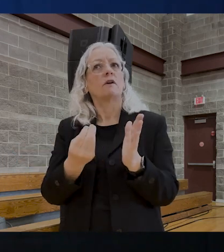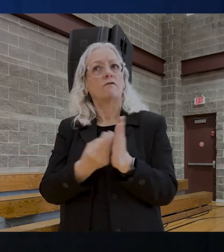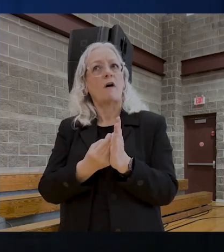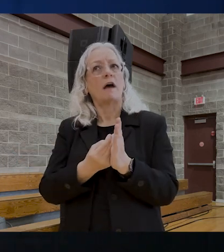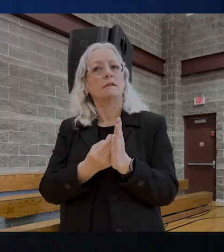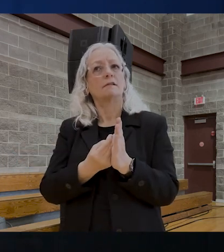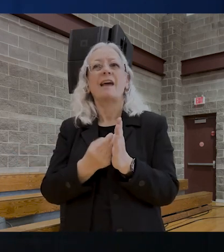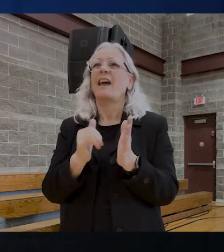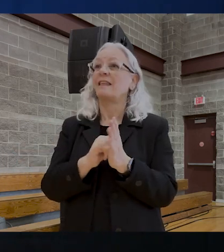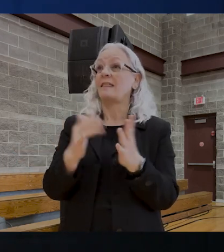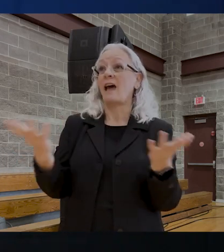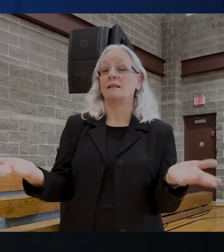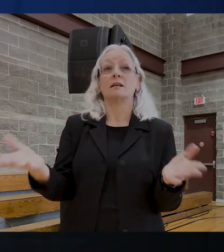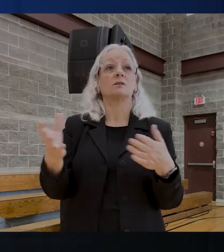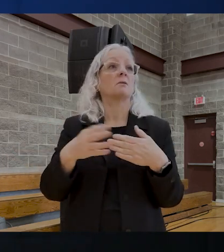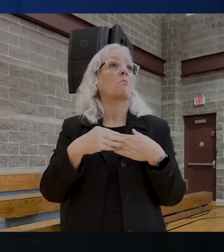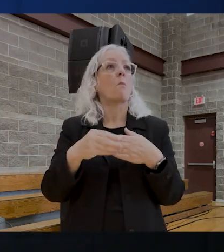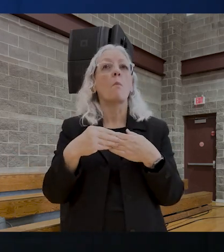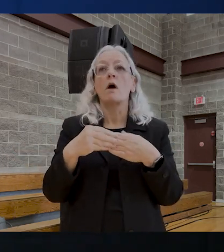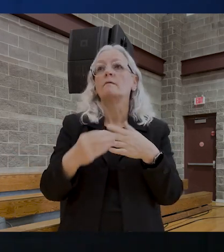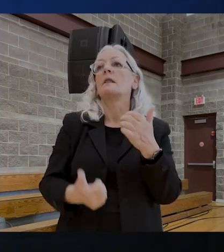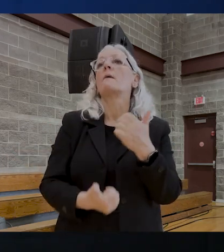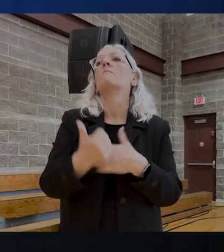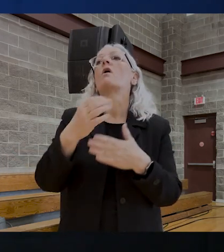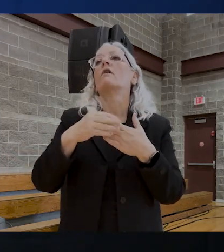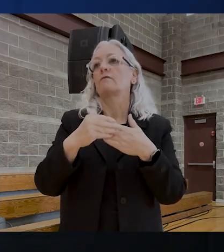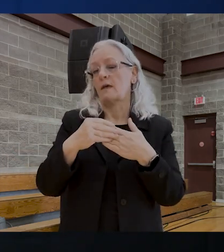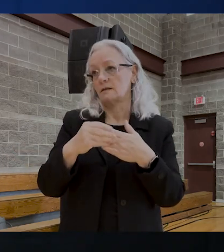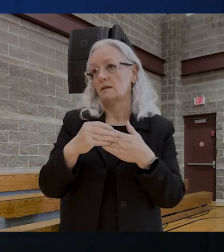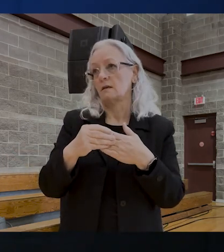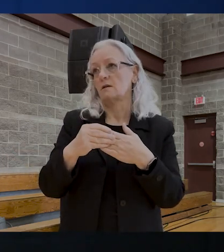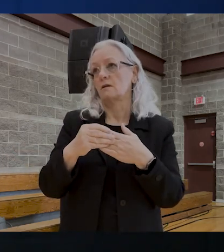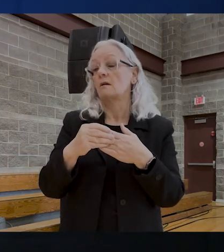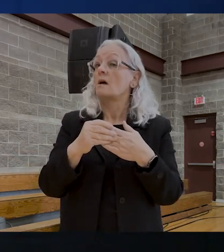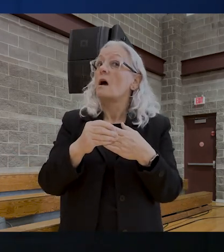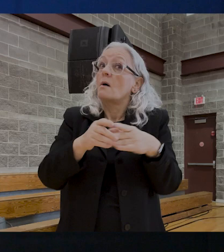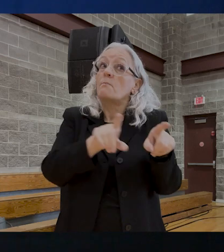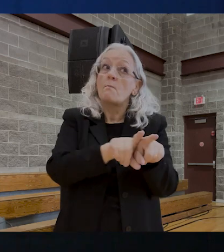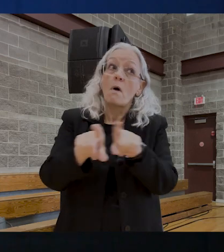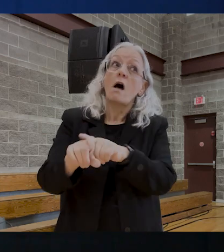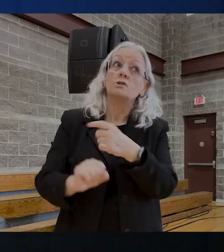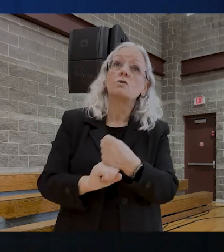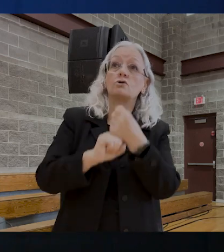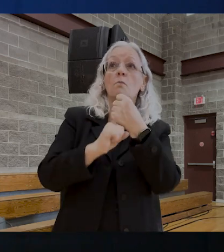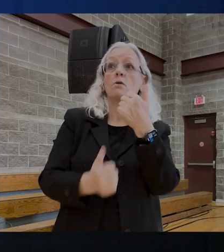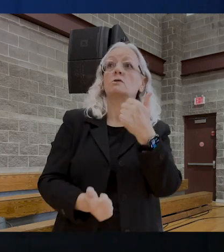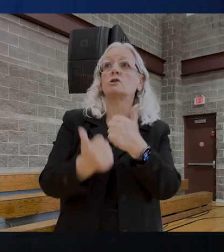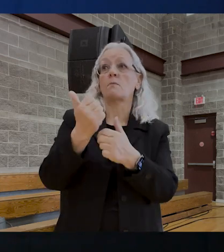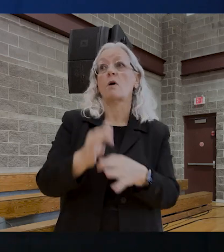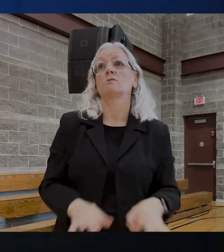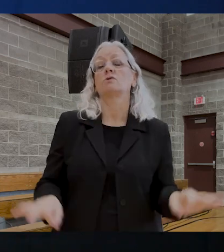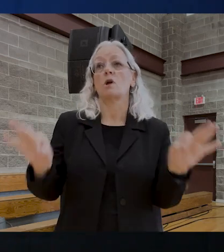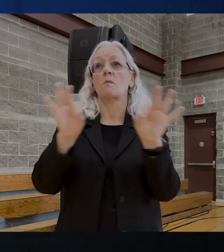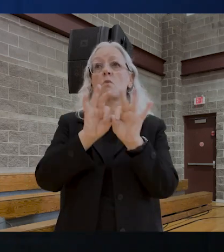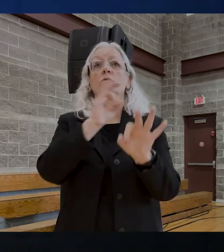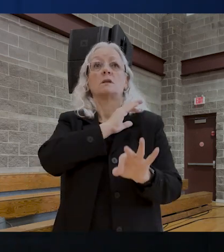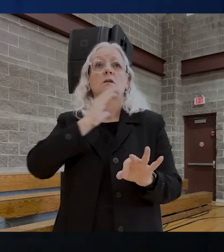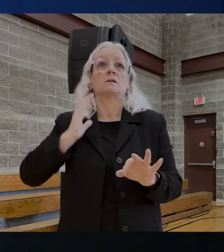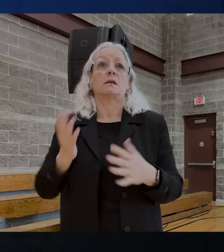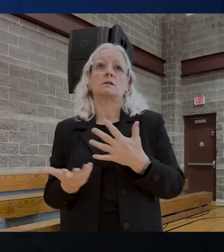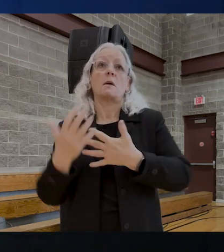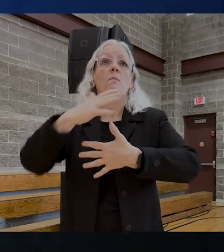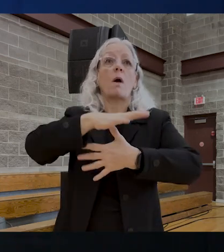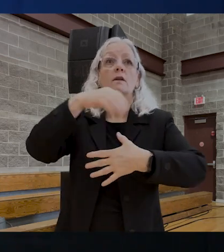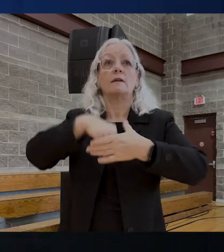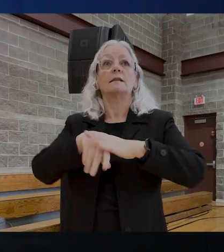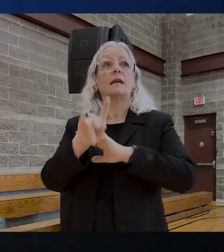least restricted by use, but it also supports some of the most important citizen priorities